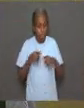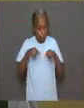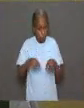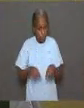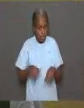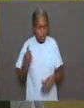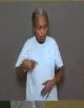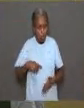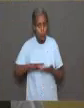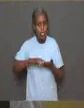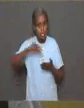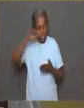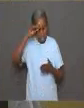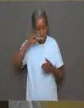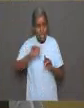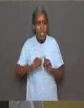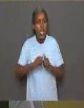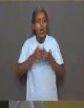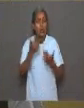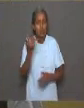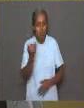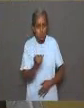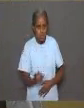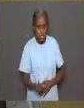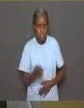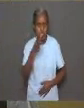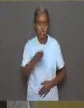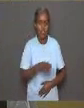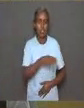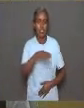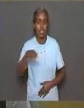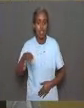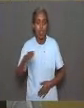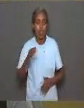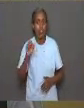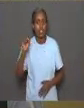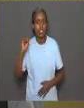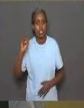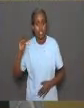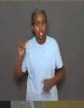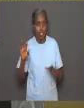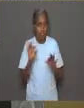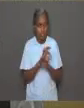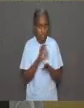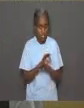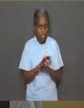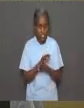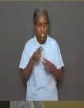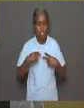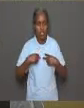Today, we will learn how to sketch the graphs of sine functions that